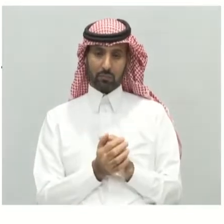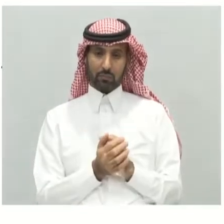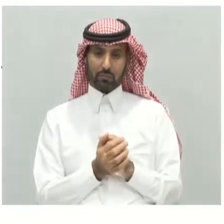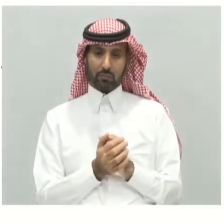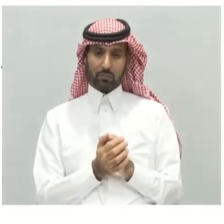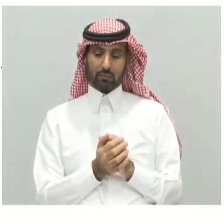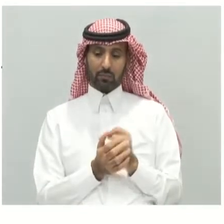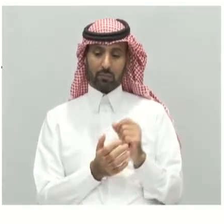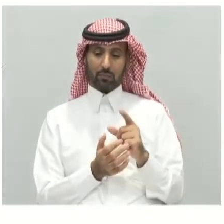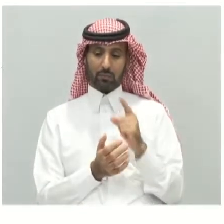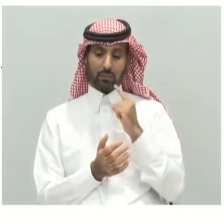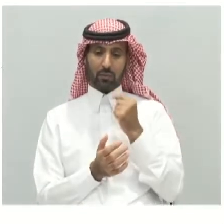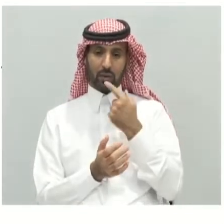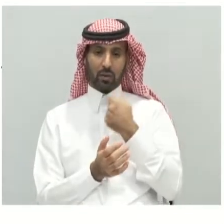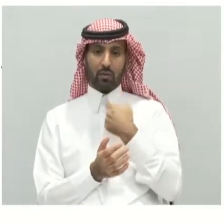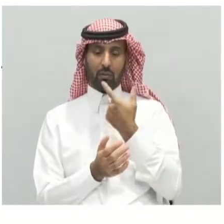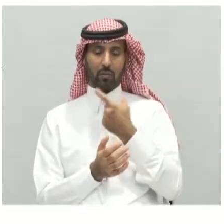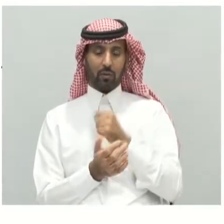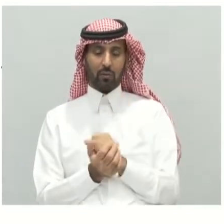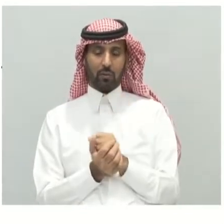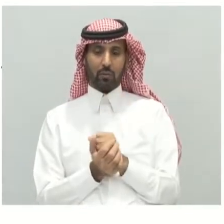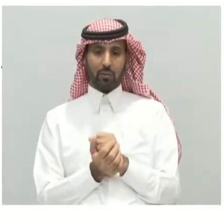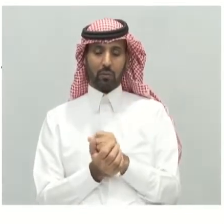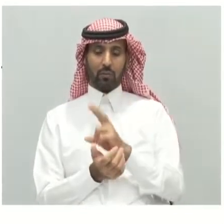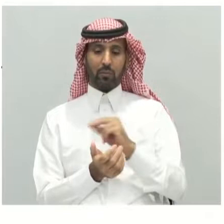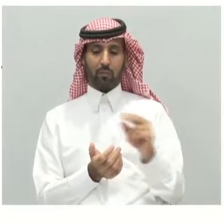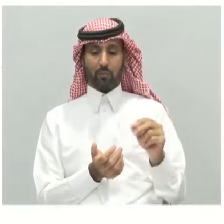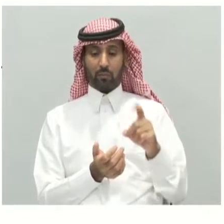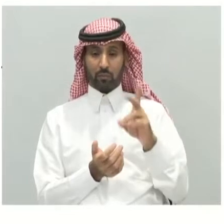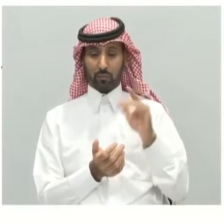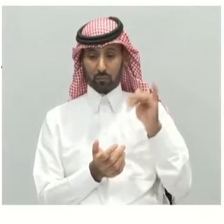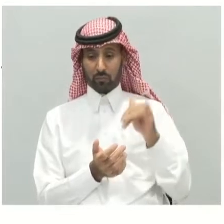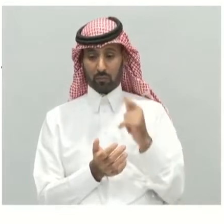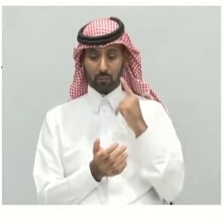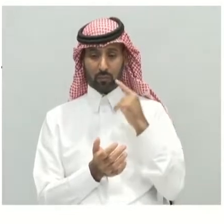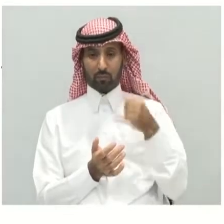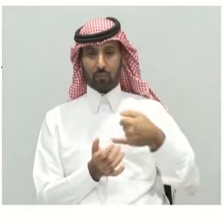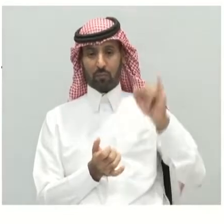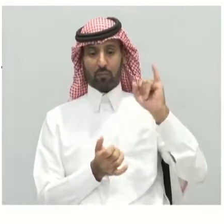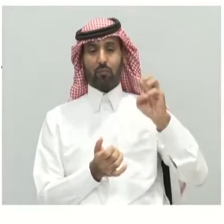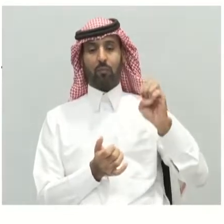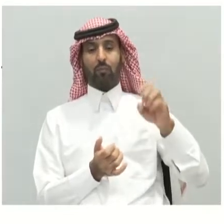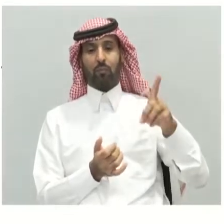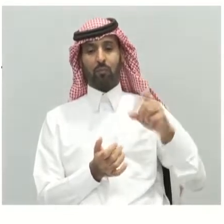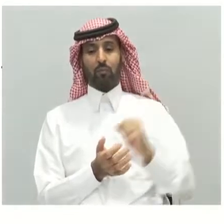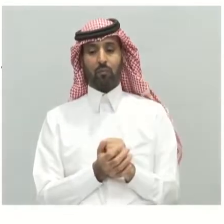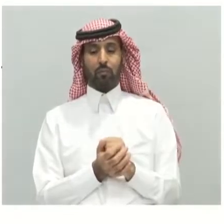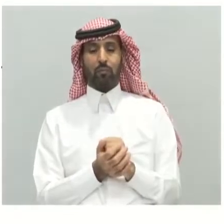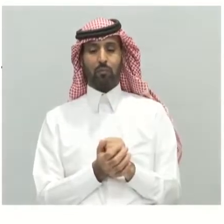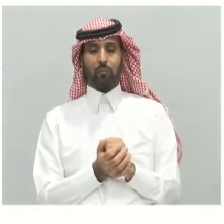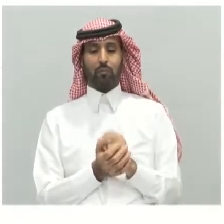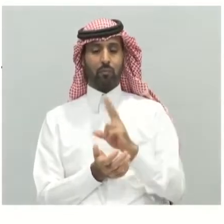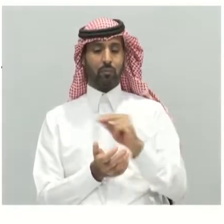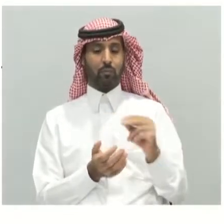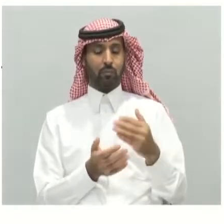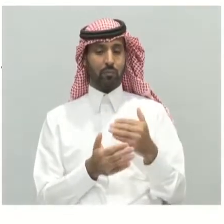letter, it's a consonant. Okay, so we remove the y, we put i e d. But here before